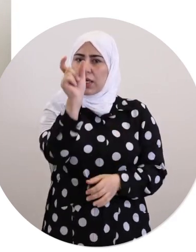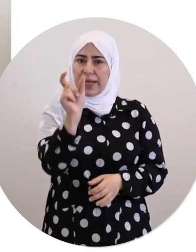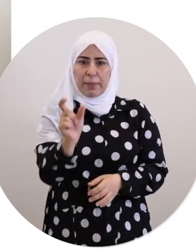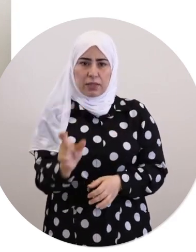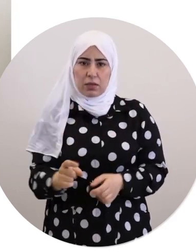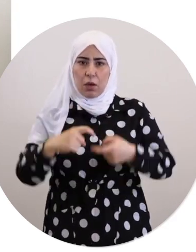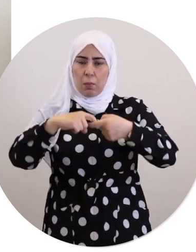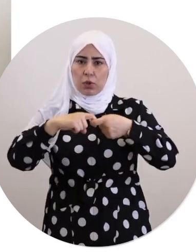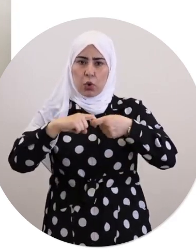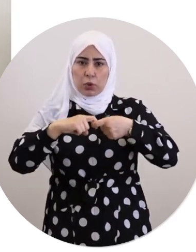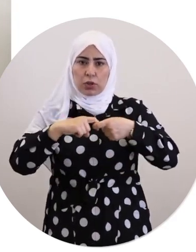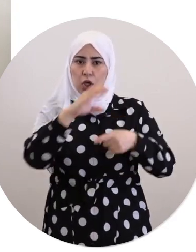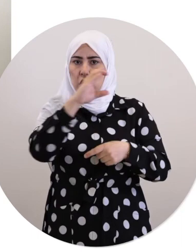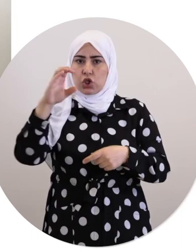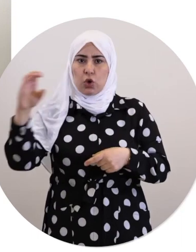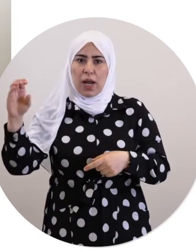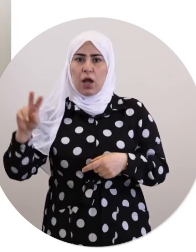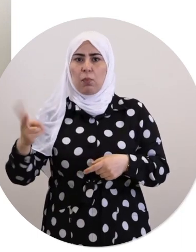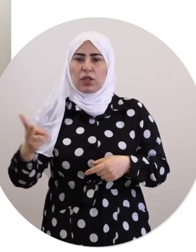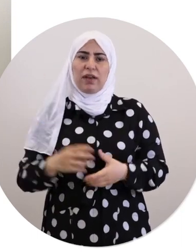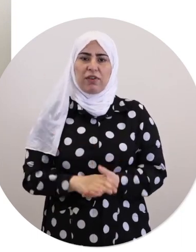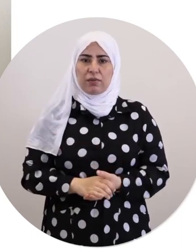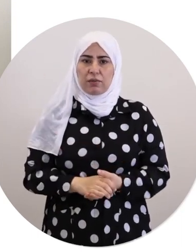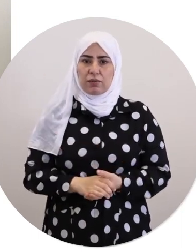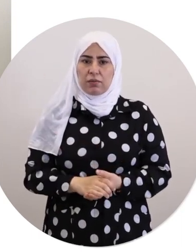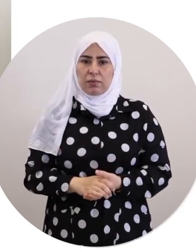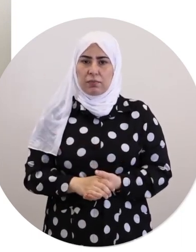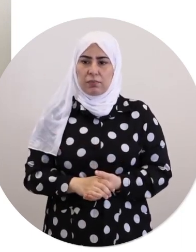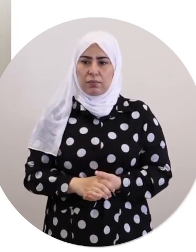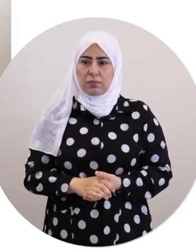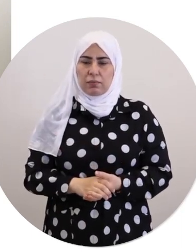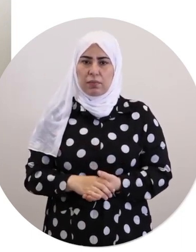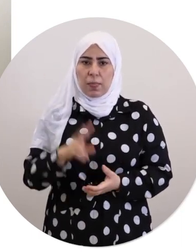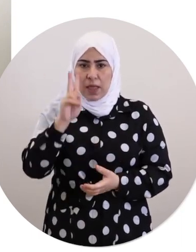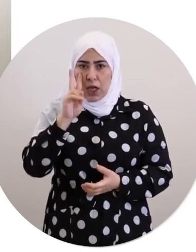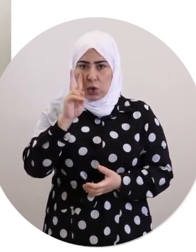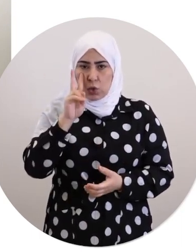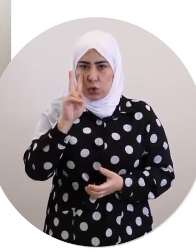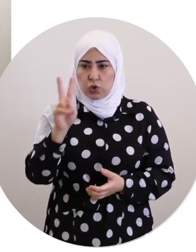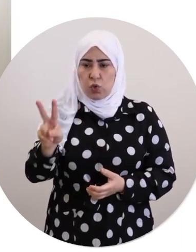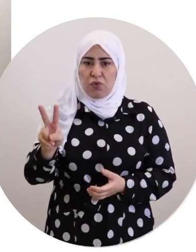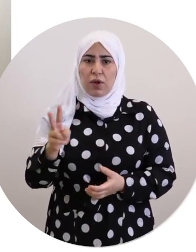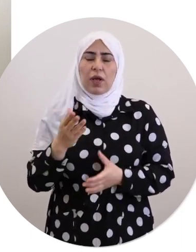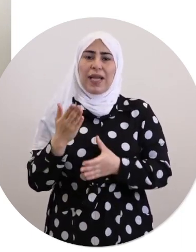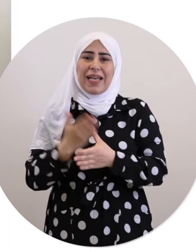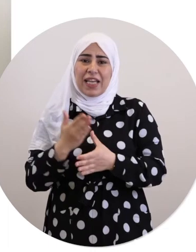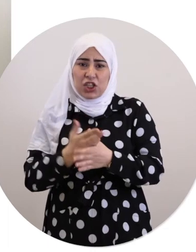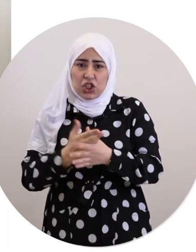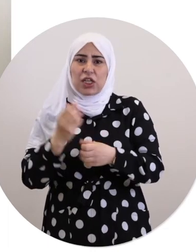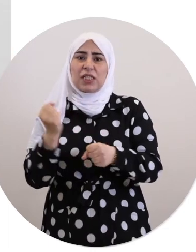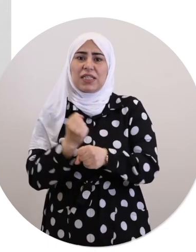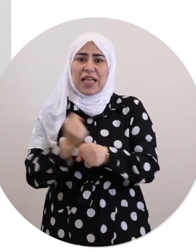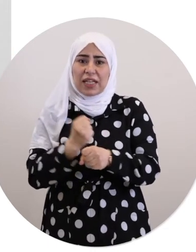It's in the name. What are examples of comparative connectors? Before I give you the examples, let me tell you why we